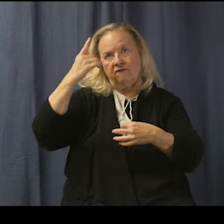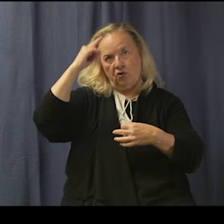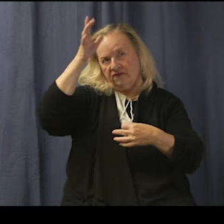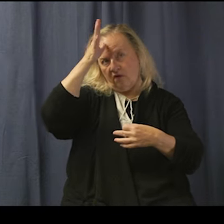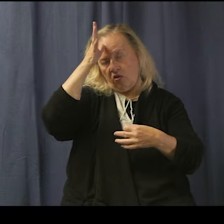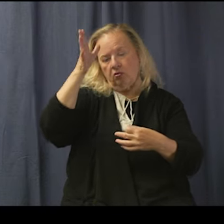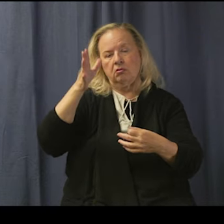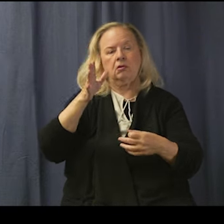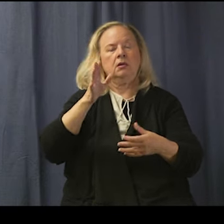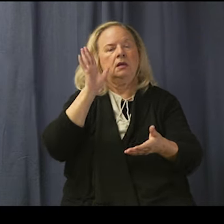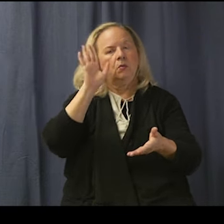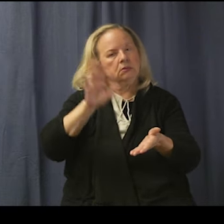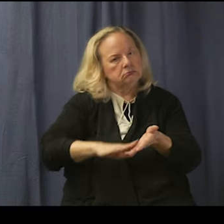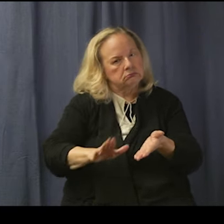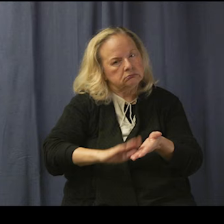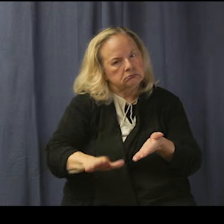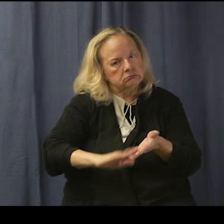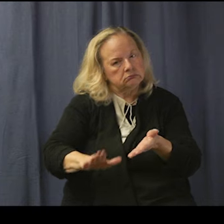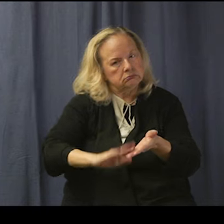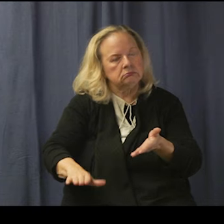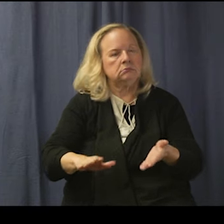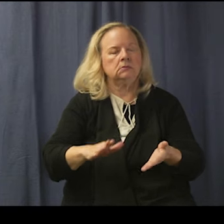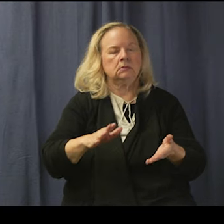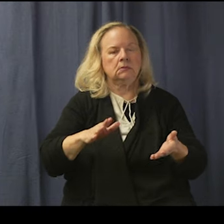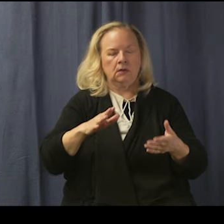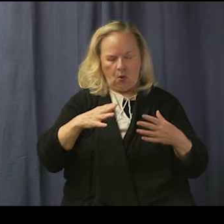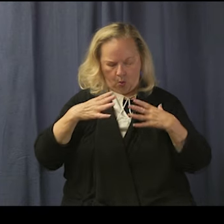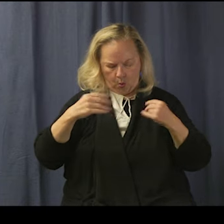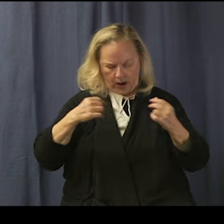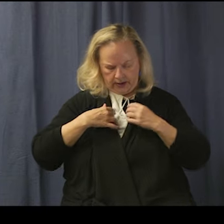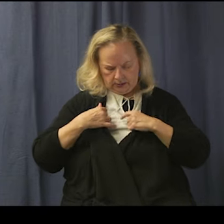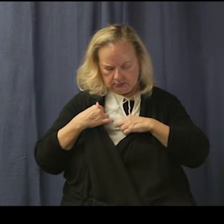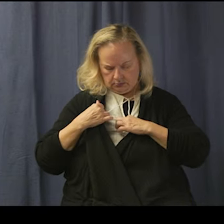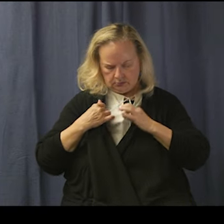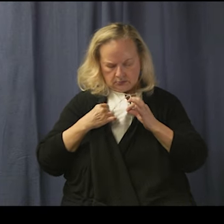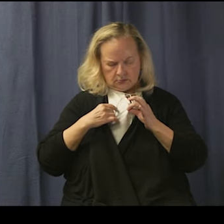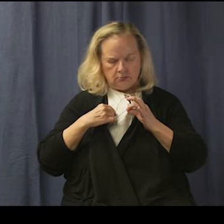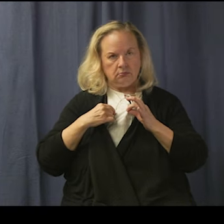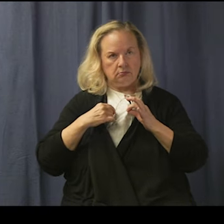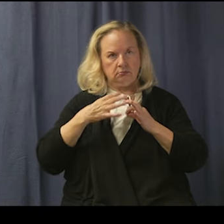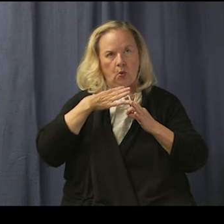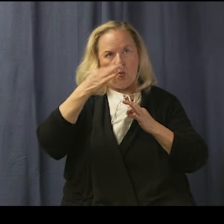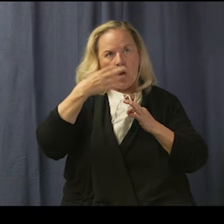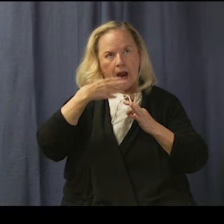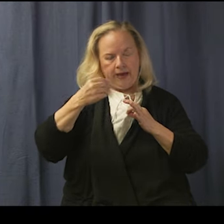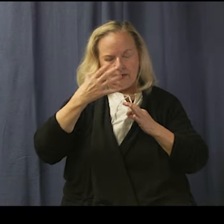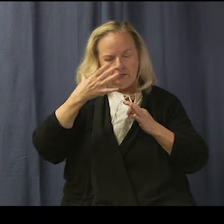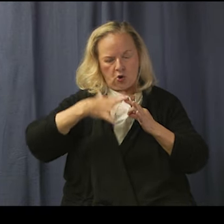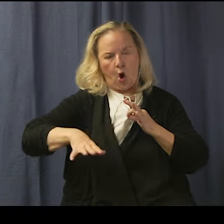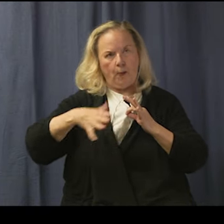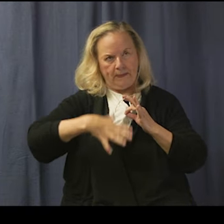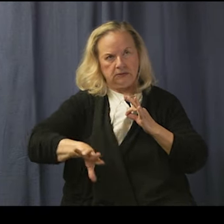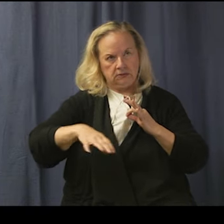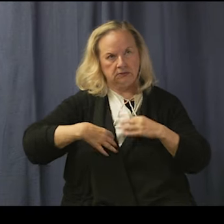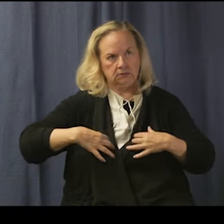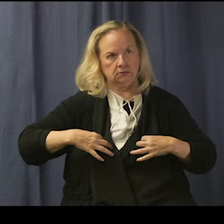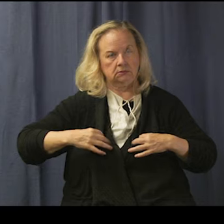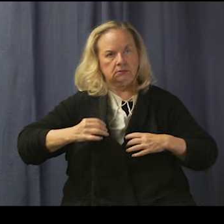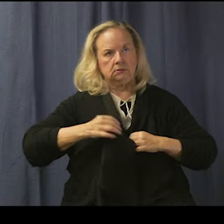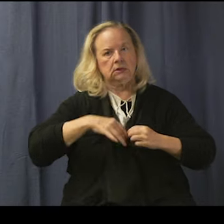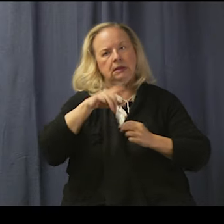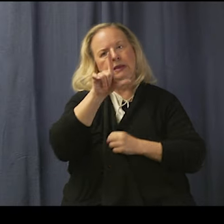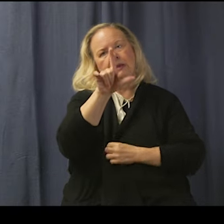atonement. He shall put on the linen garments, even the holy garments. This refers to the white garments that we have on. And